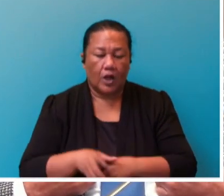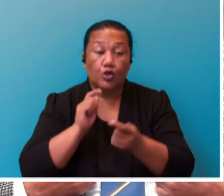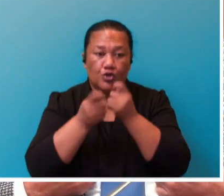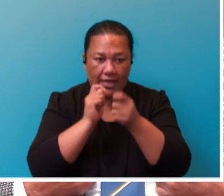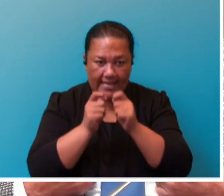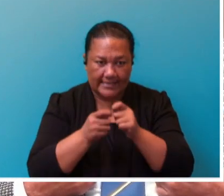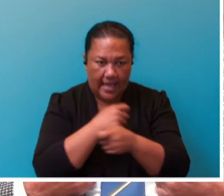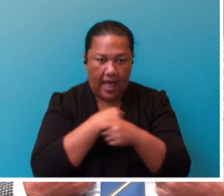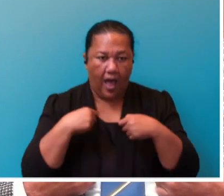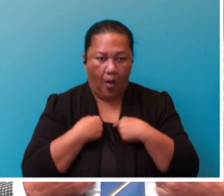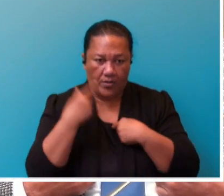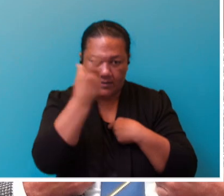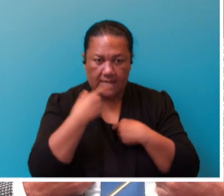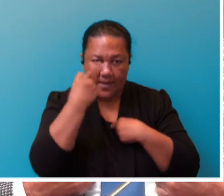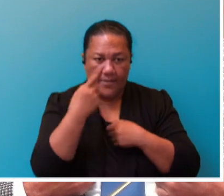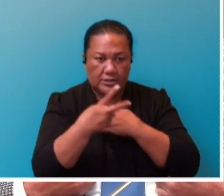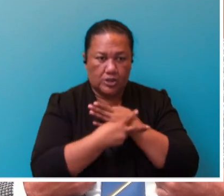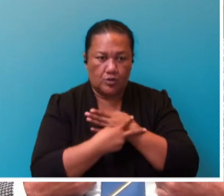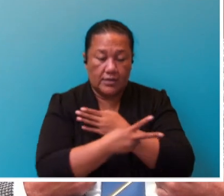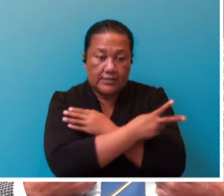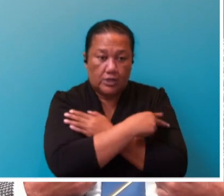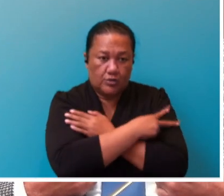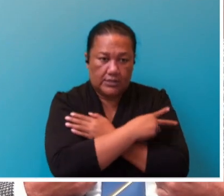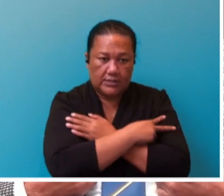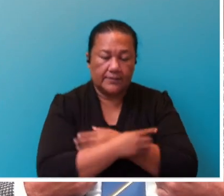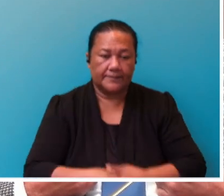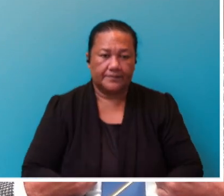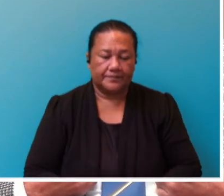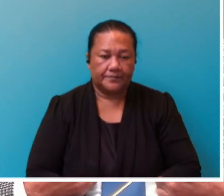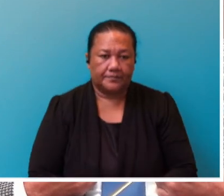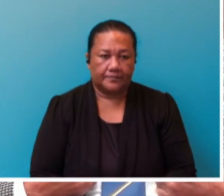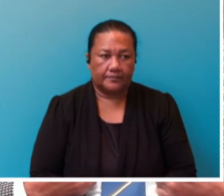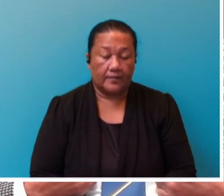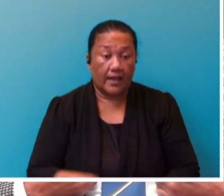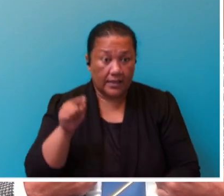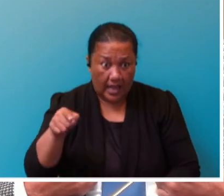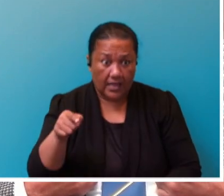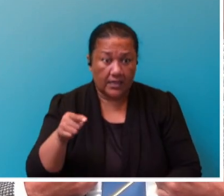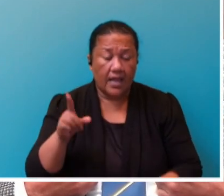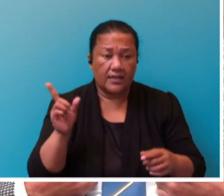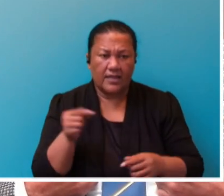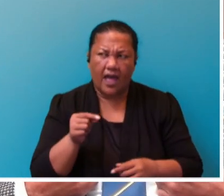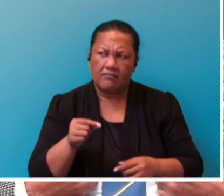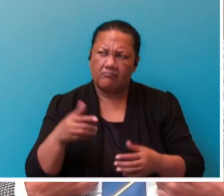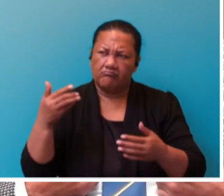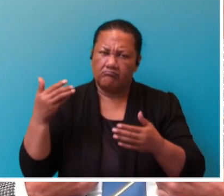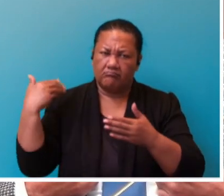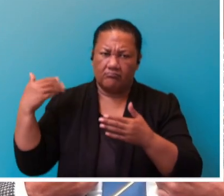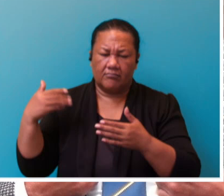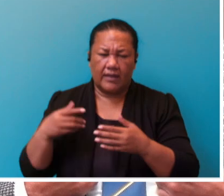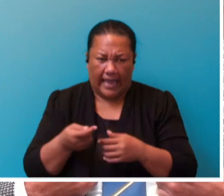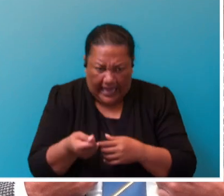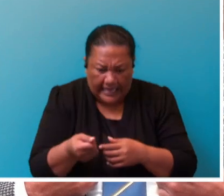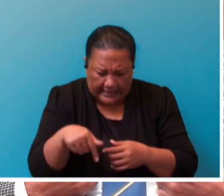our cybersecurity, Honorable Speaker. That was done around earlier